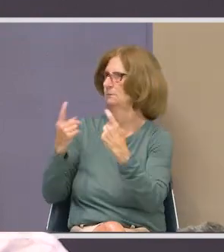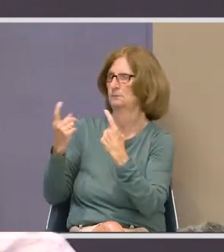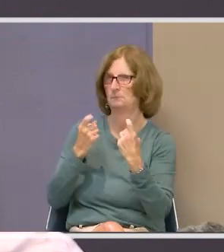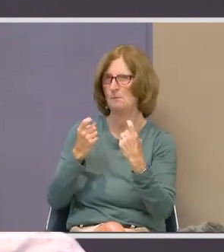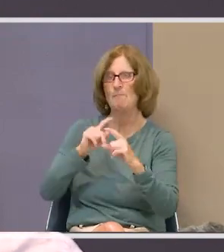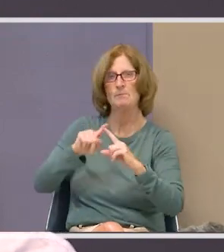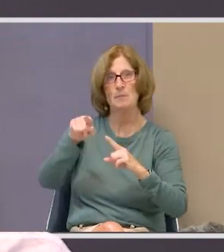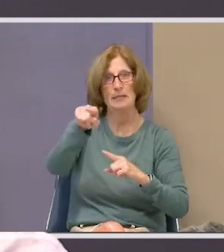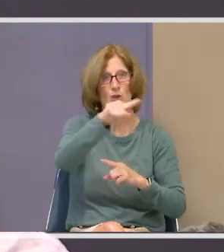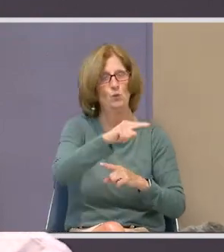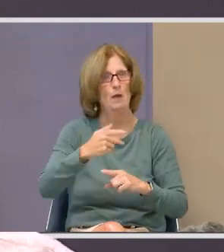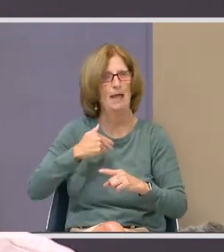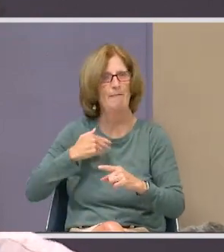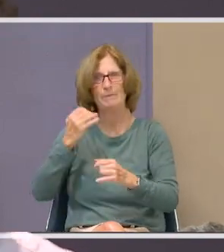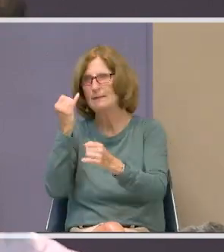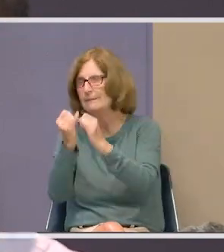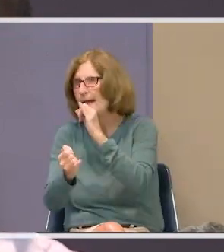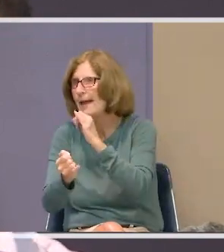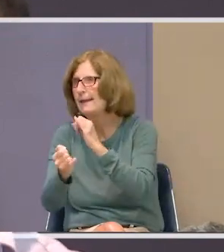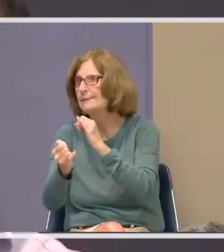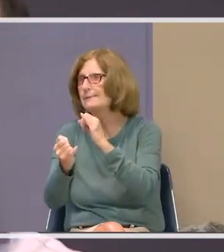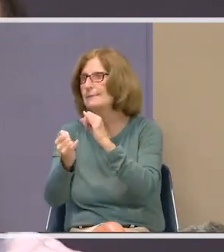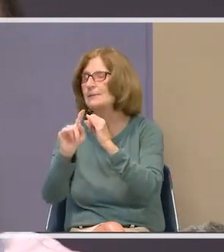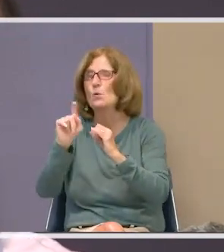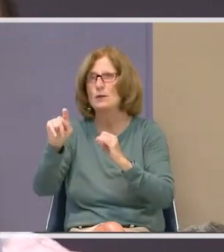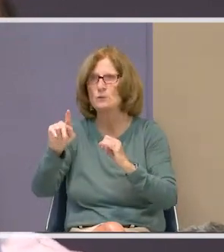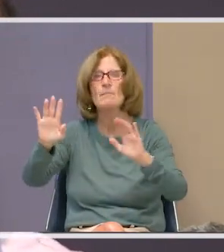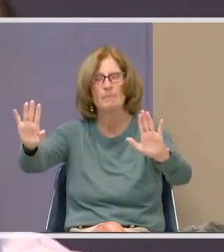last questions, I also,